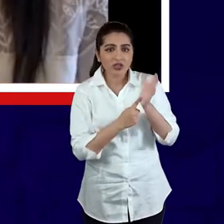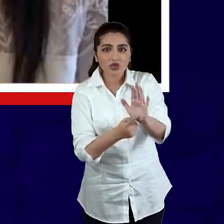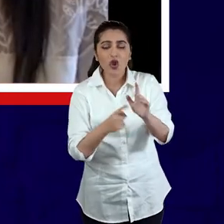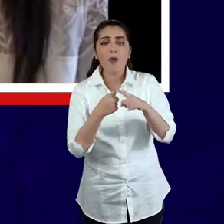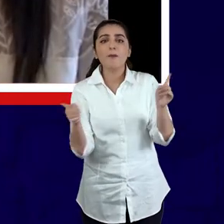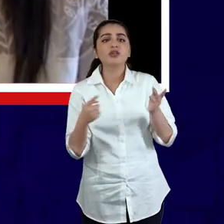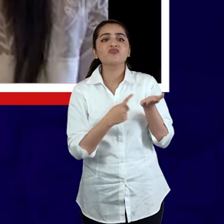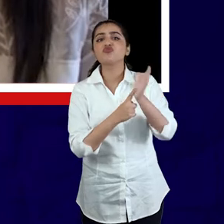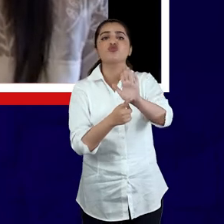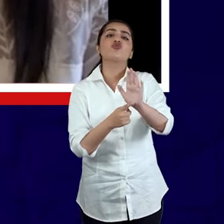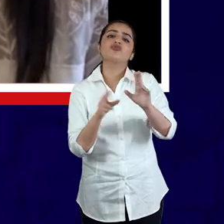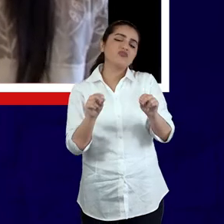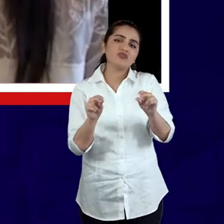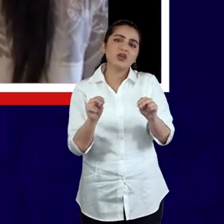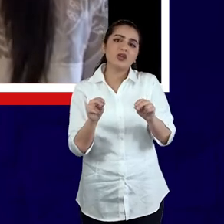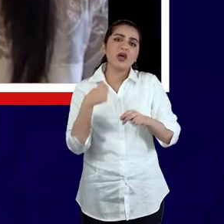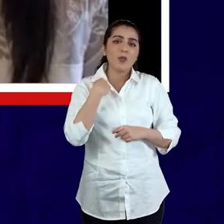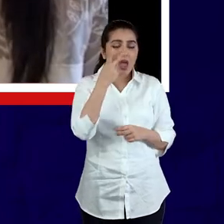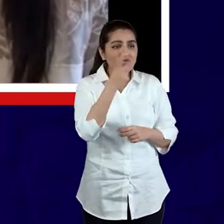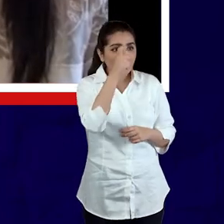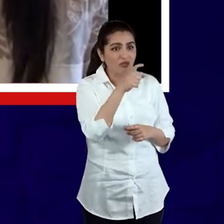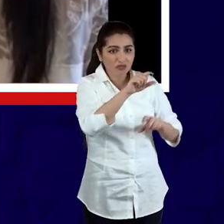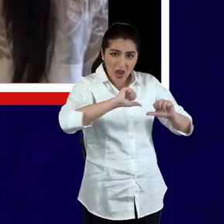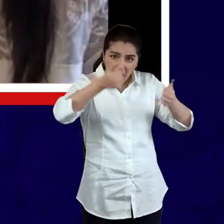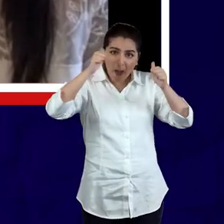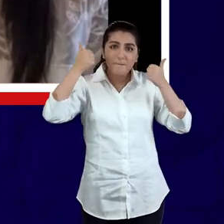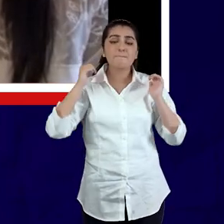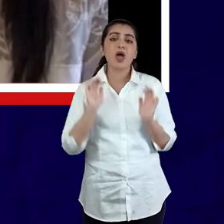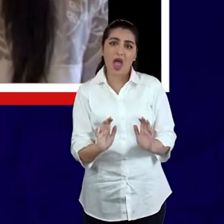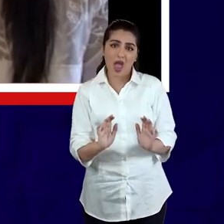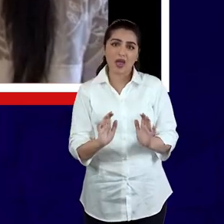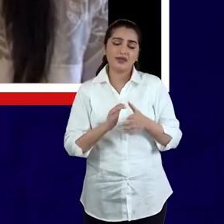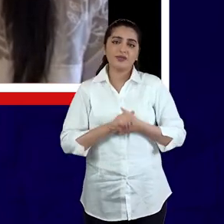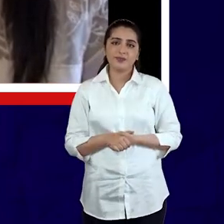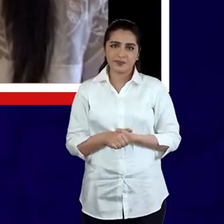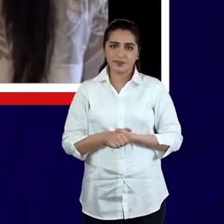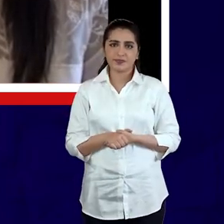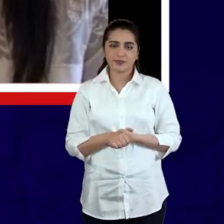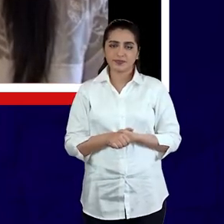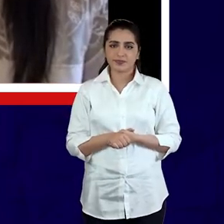it. So it's just quite incredible how much, you know, they can in fact do.